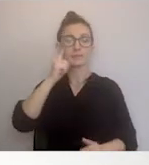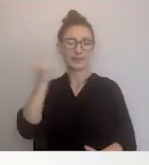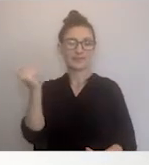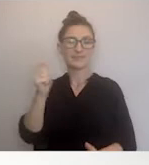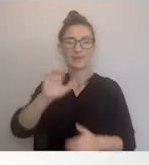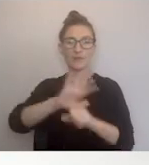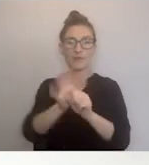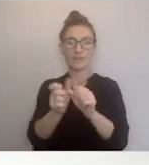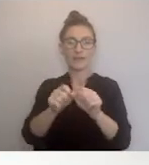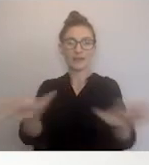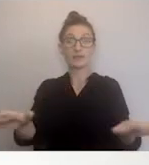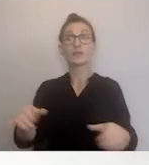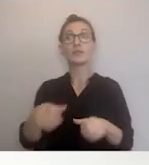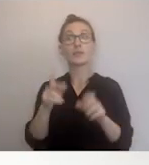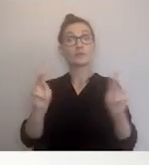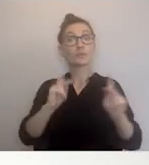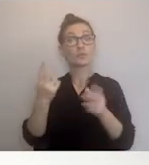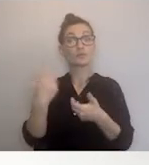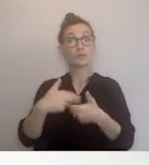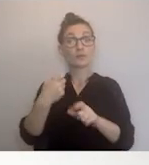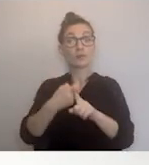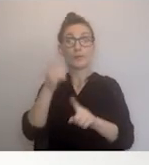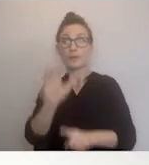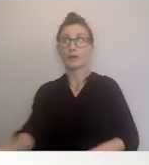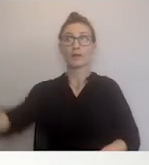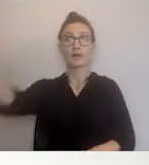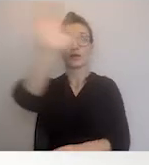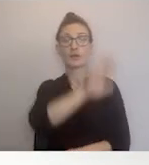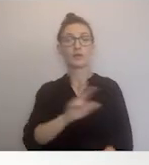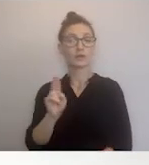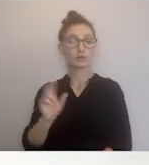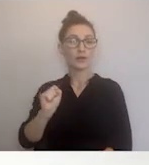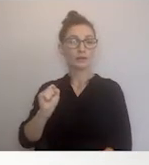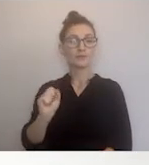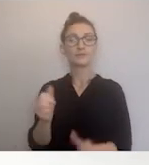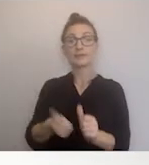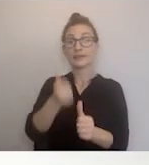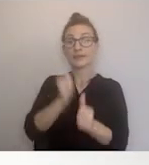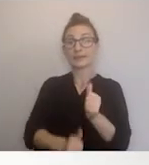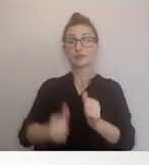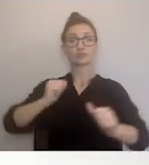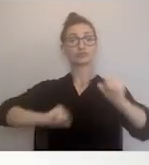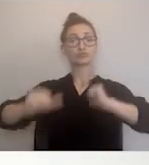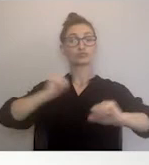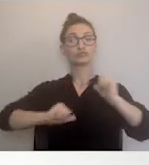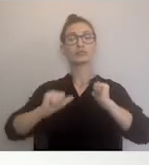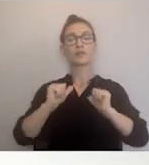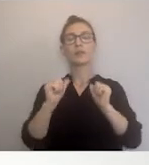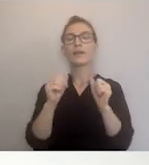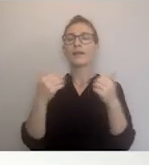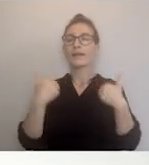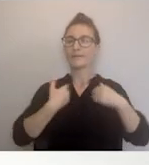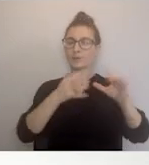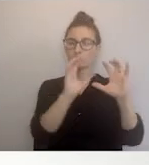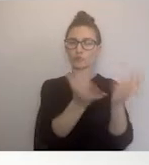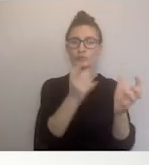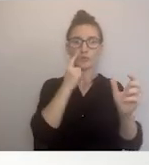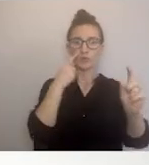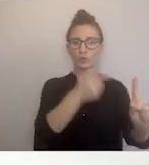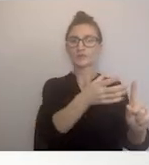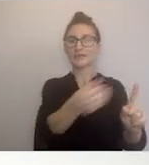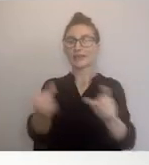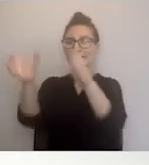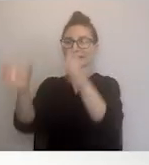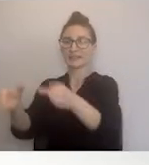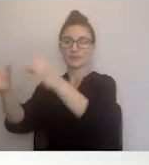due to COVID-19, with participants joining from across the United States. Each production focuses on creative group goals and